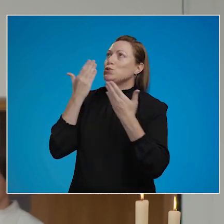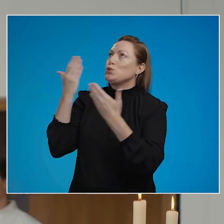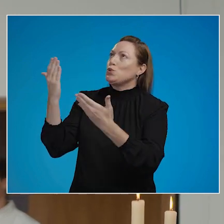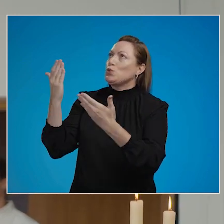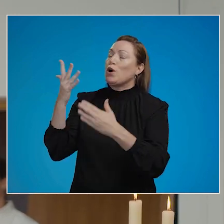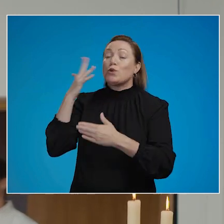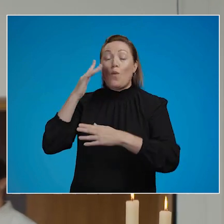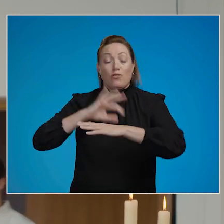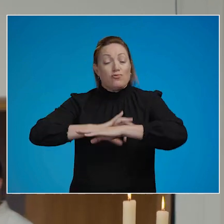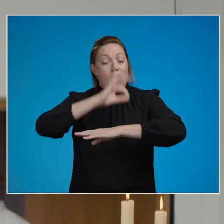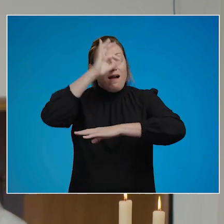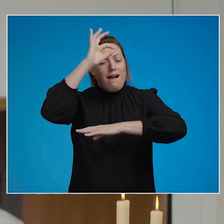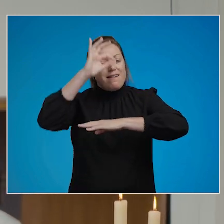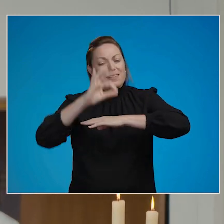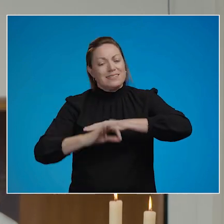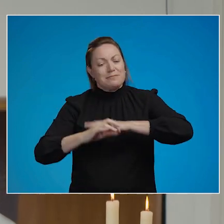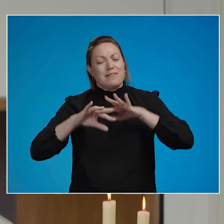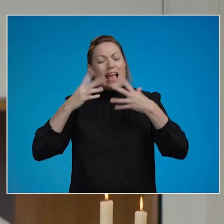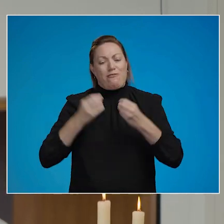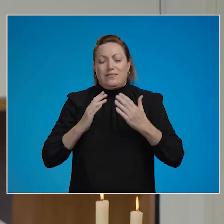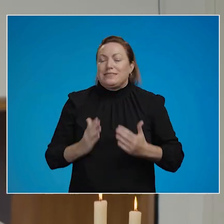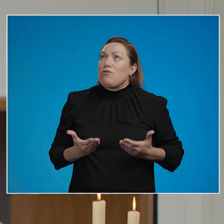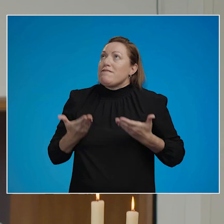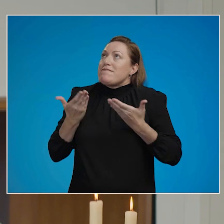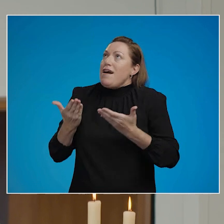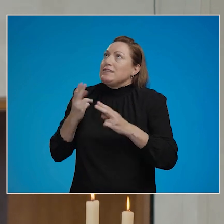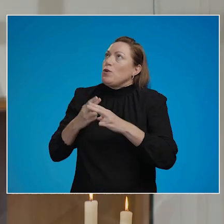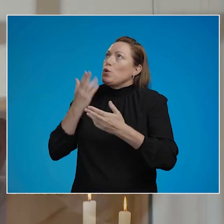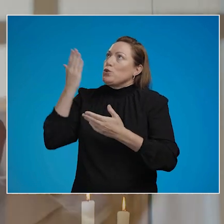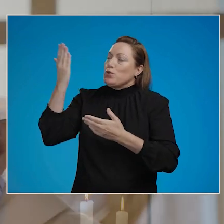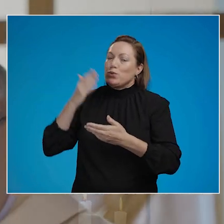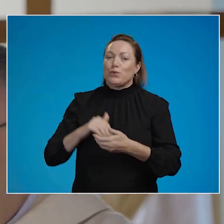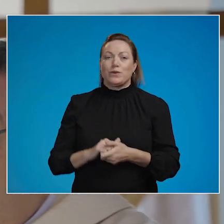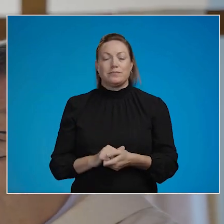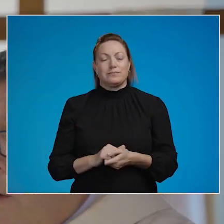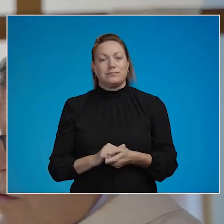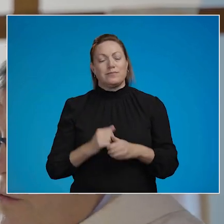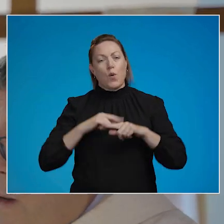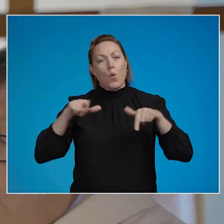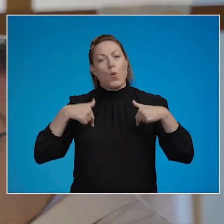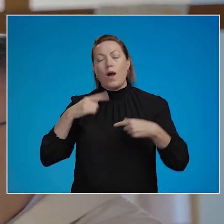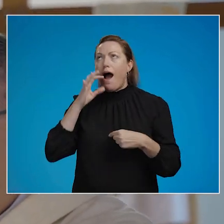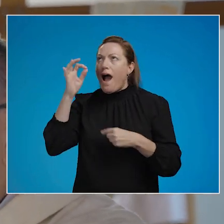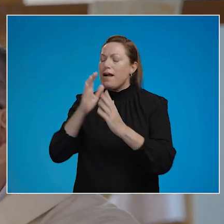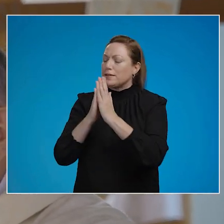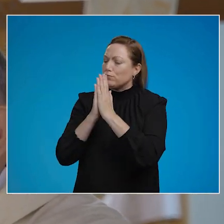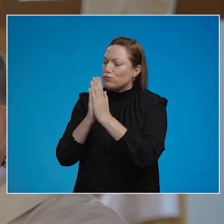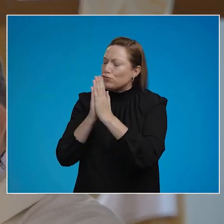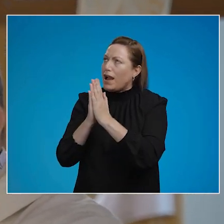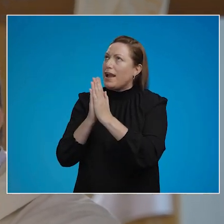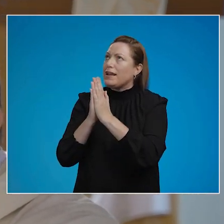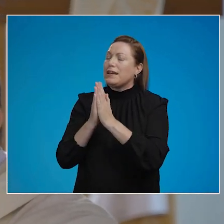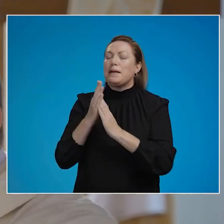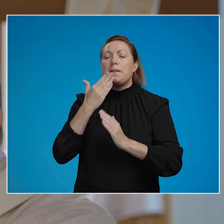the rising of the sun to its setting, a pure sacrifice may be offered to your name. Therefore, O Lord, we humbly implore you by the